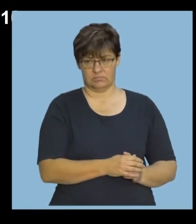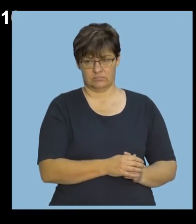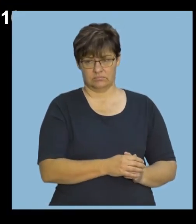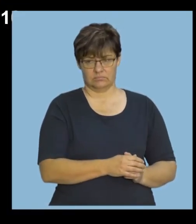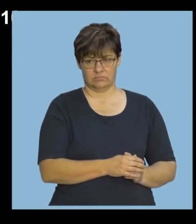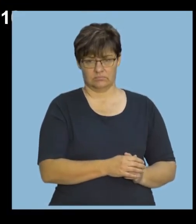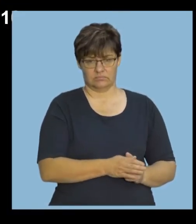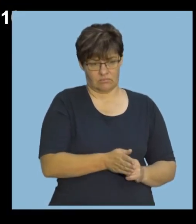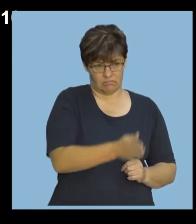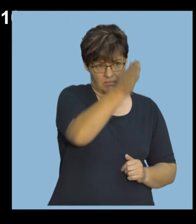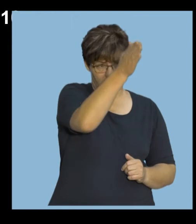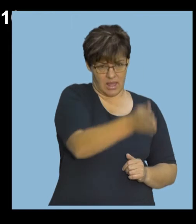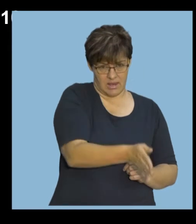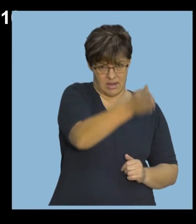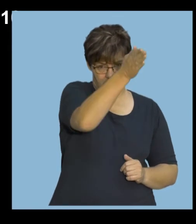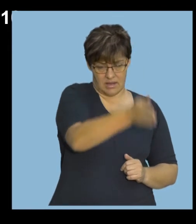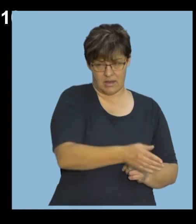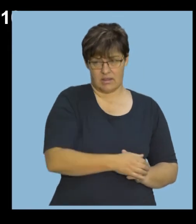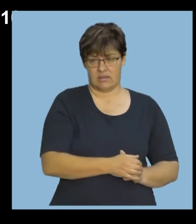there. Put a line.